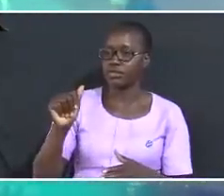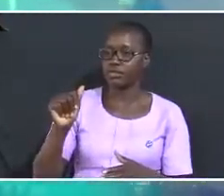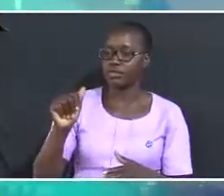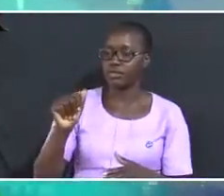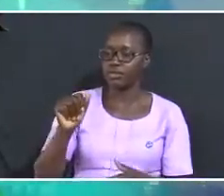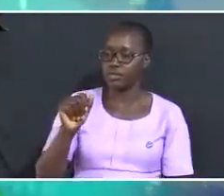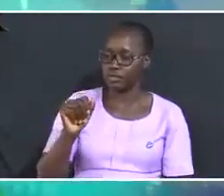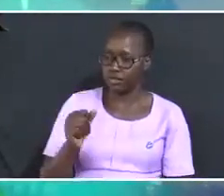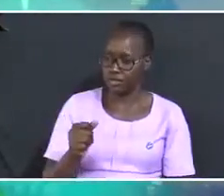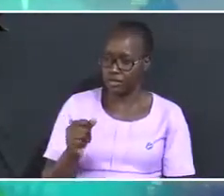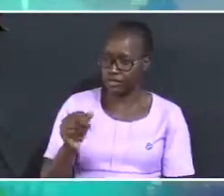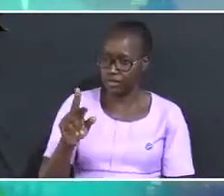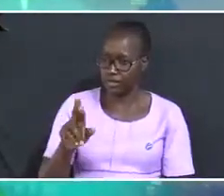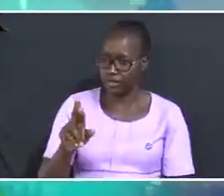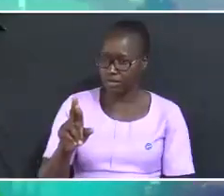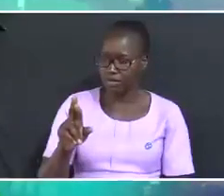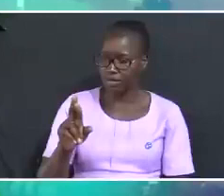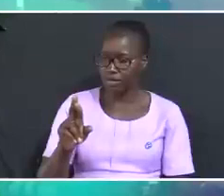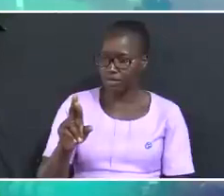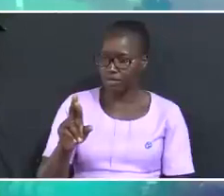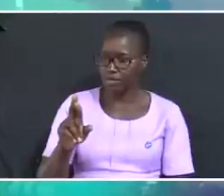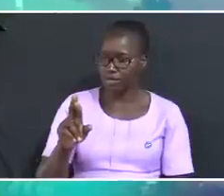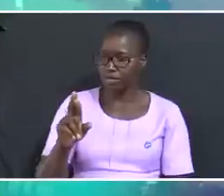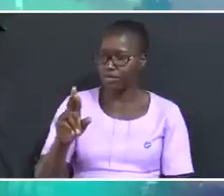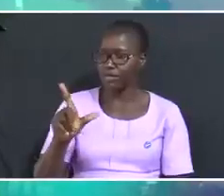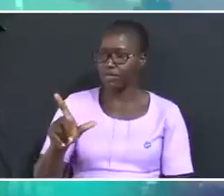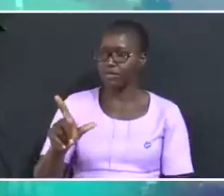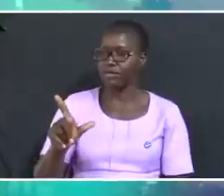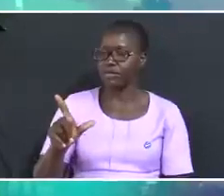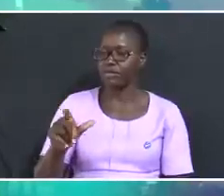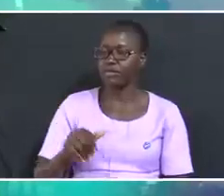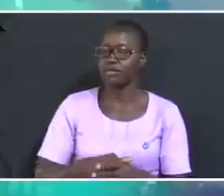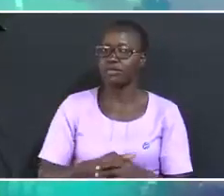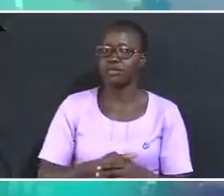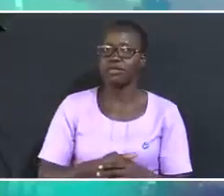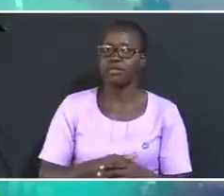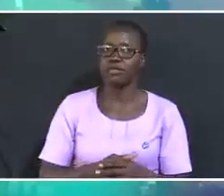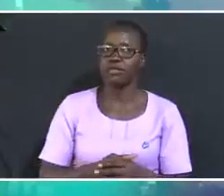P-A-R-L. Public Affairs and Religious Liberty.